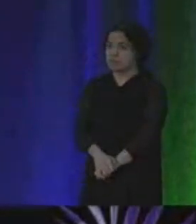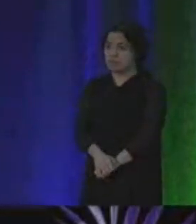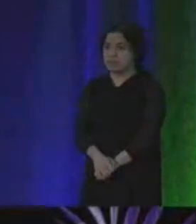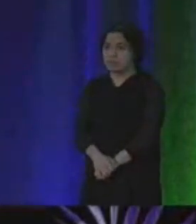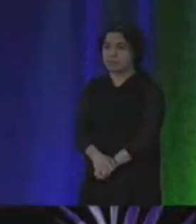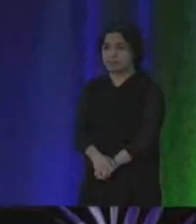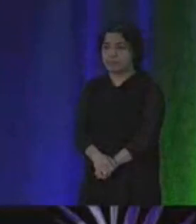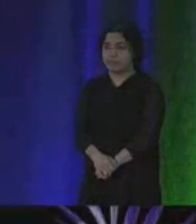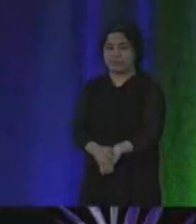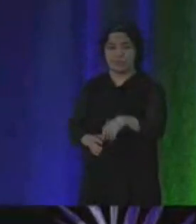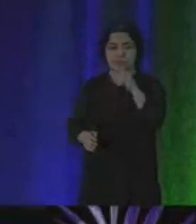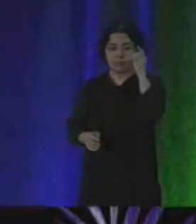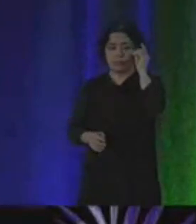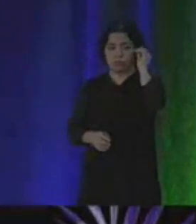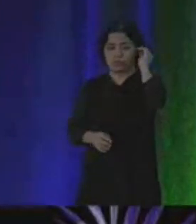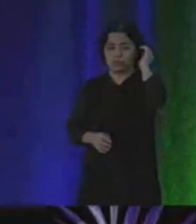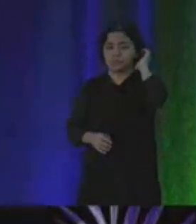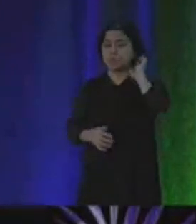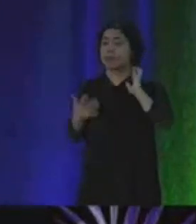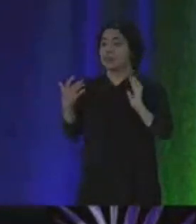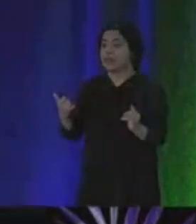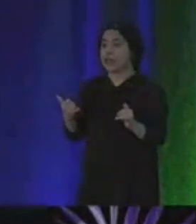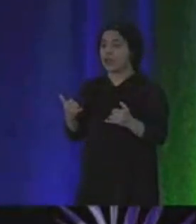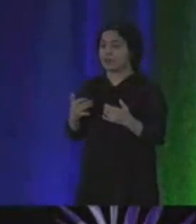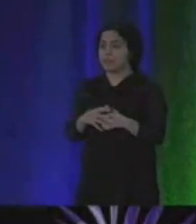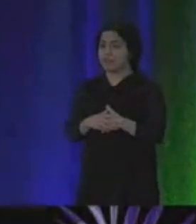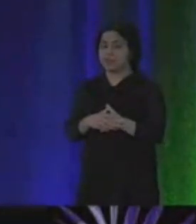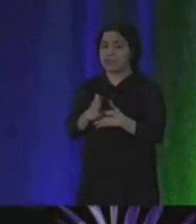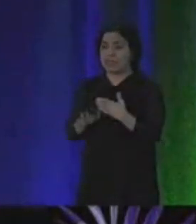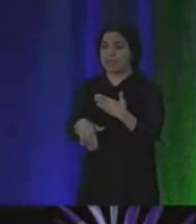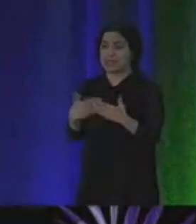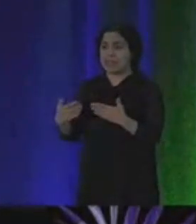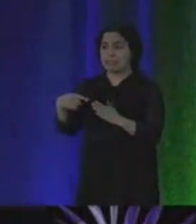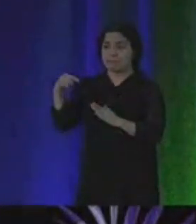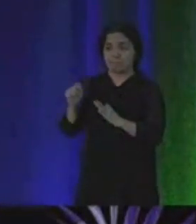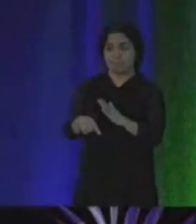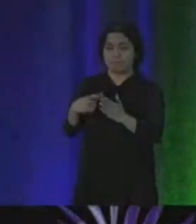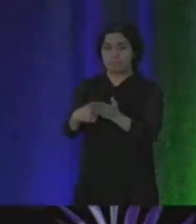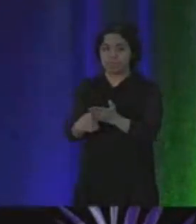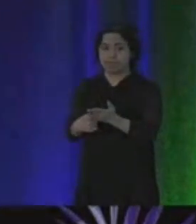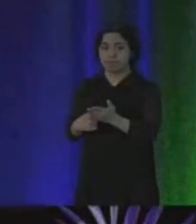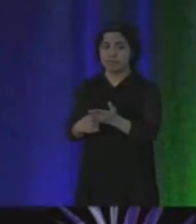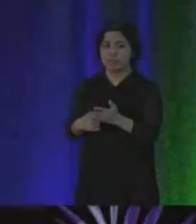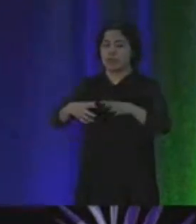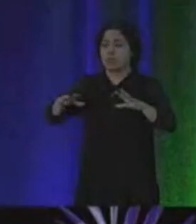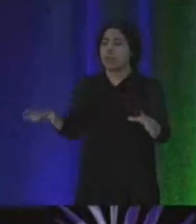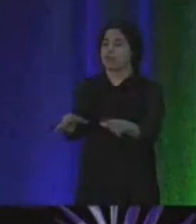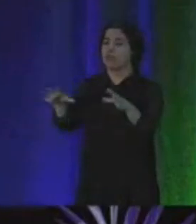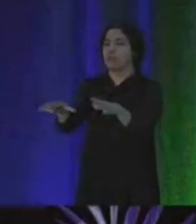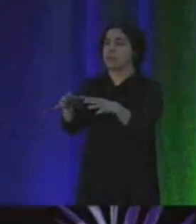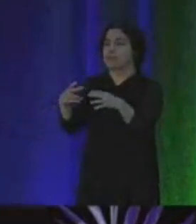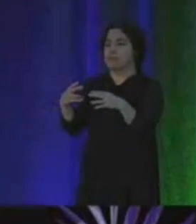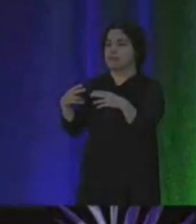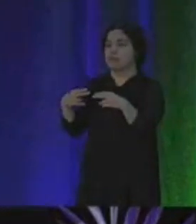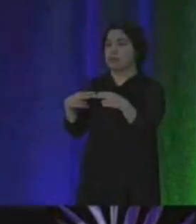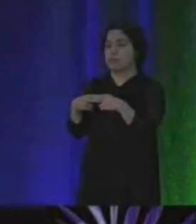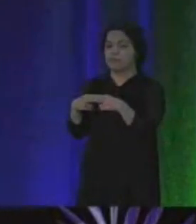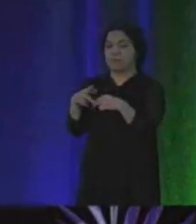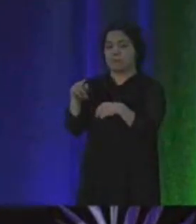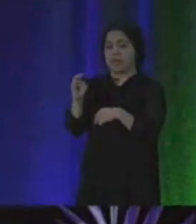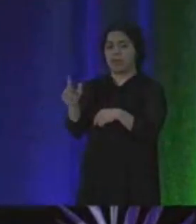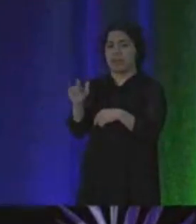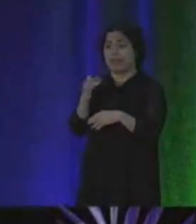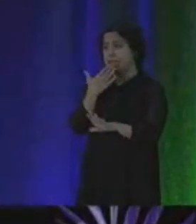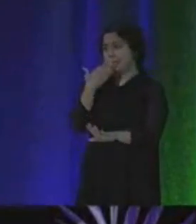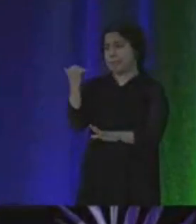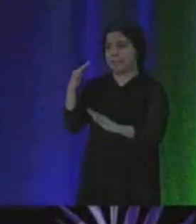All right, the meat and potatoes is the performance panel. In my opinion, the best panel. Can